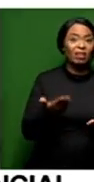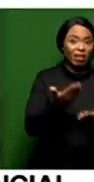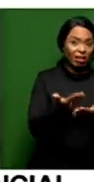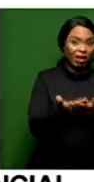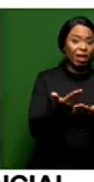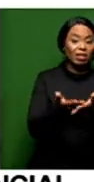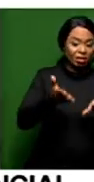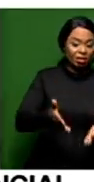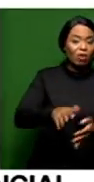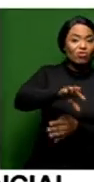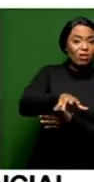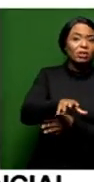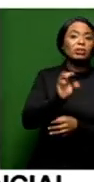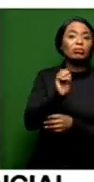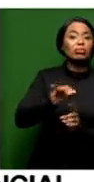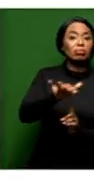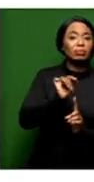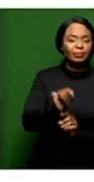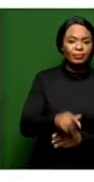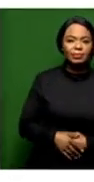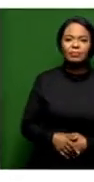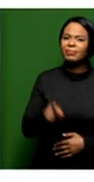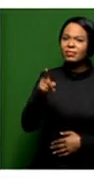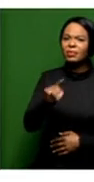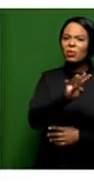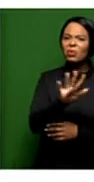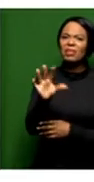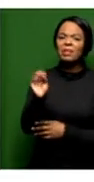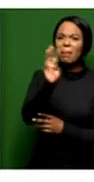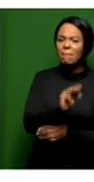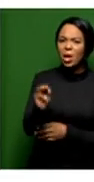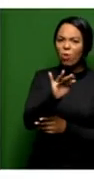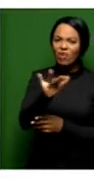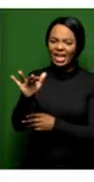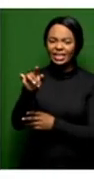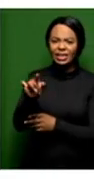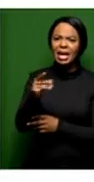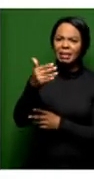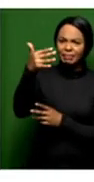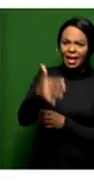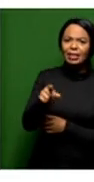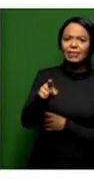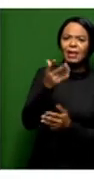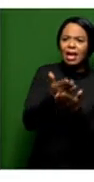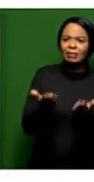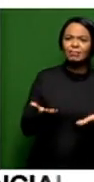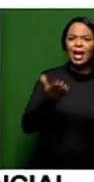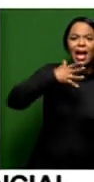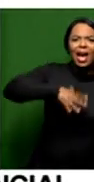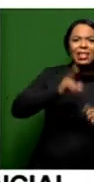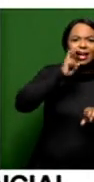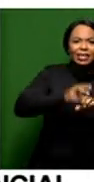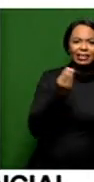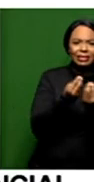province. We felt the impact, of course. I mean, 450 million is a lot of money that we could have serviced other needs of the organization with. So we